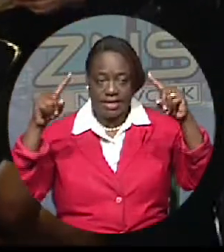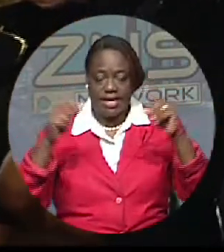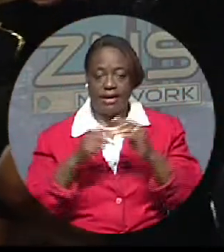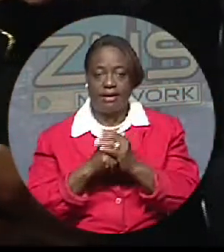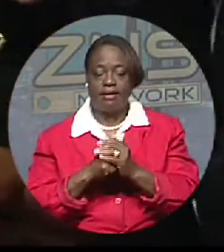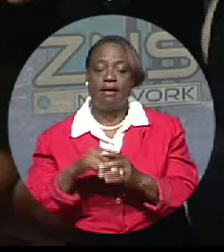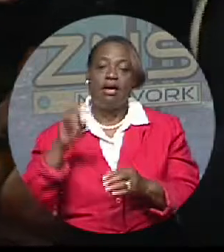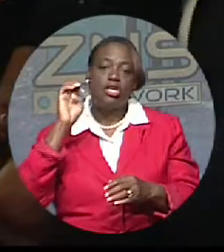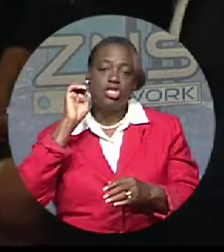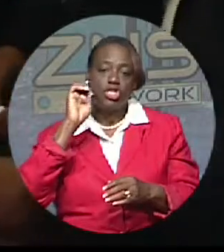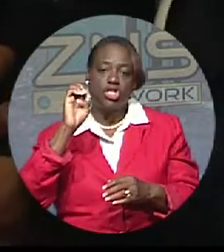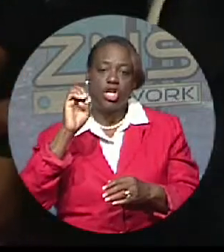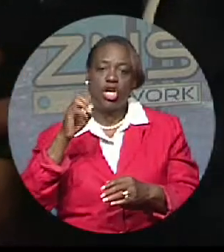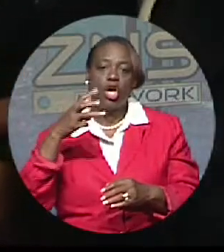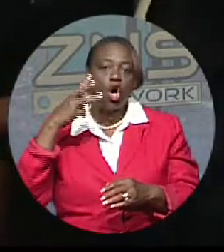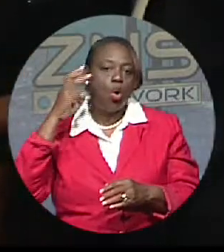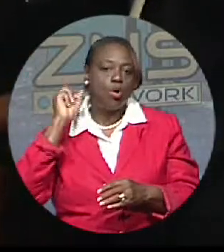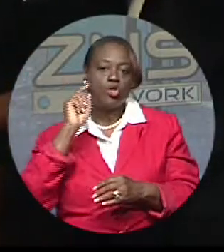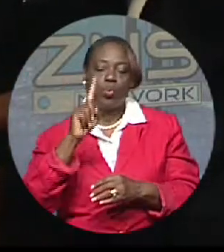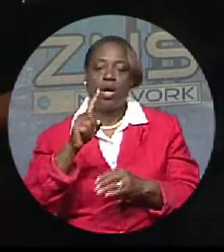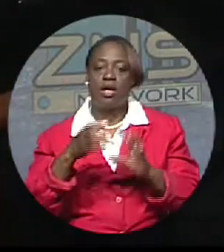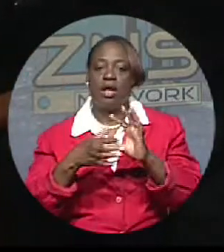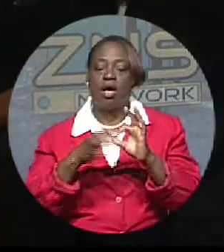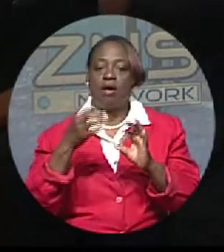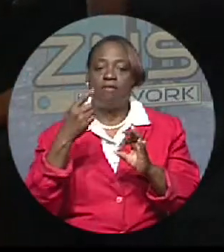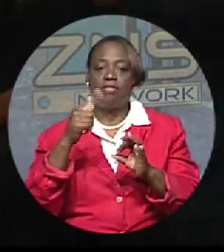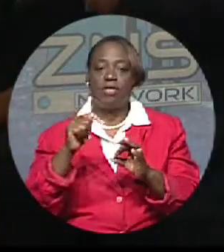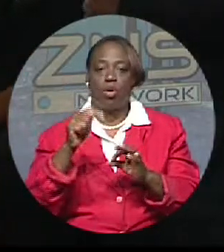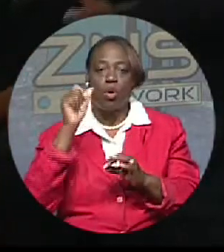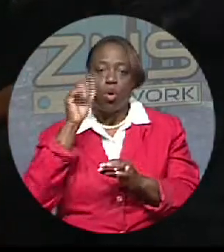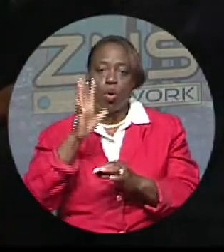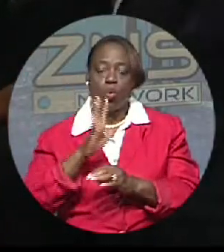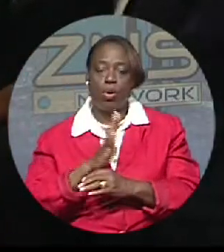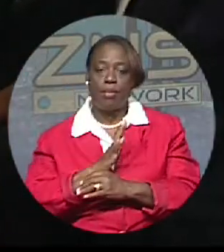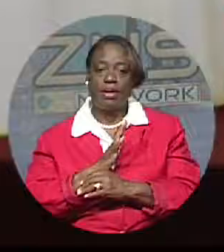She was one of those pioneering women